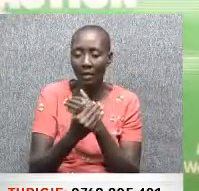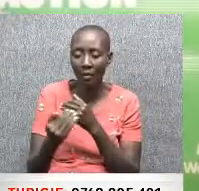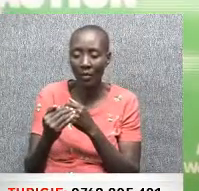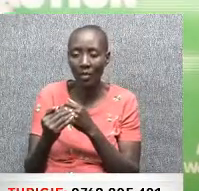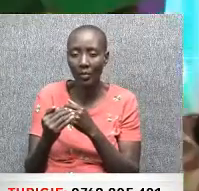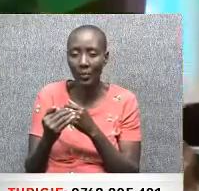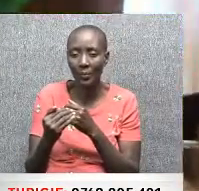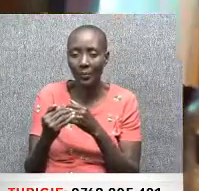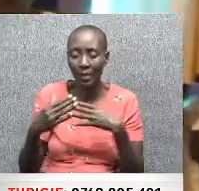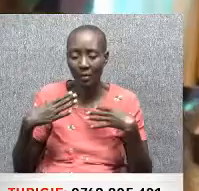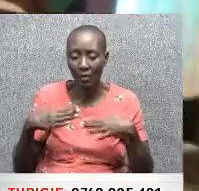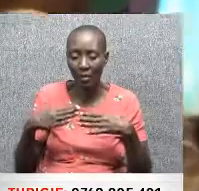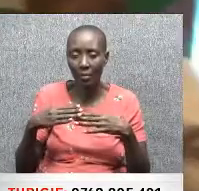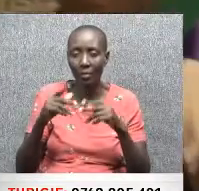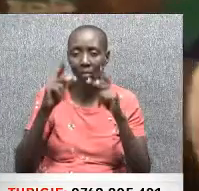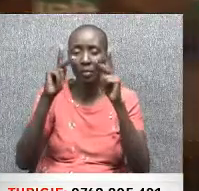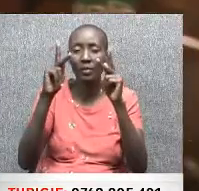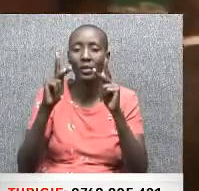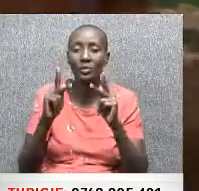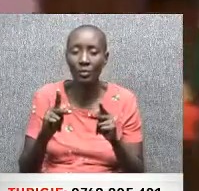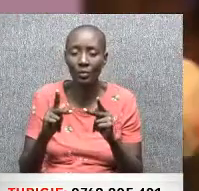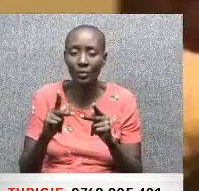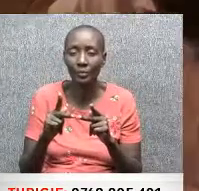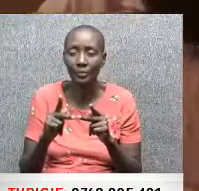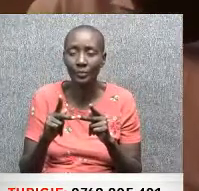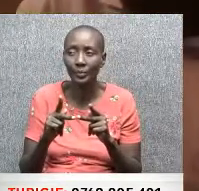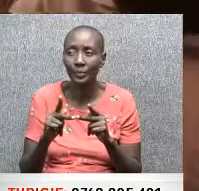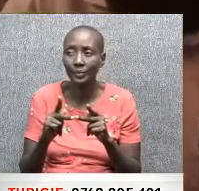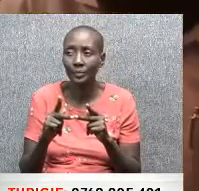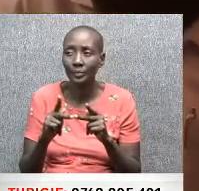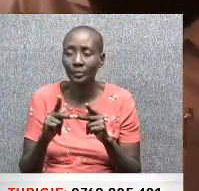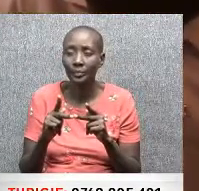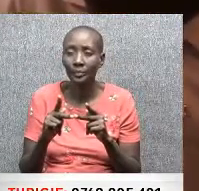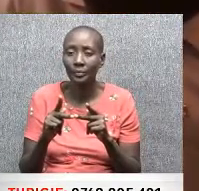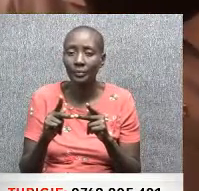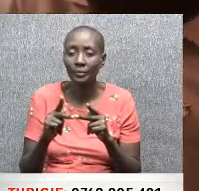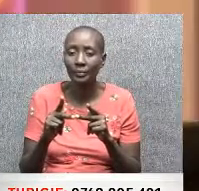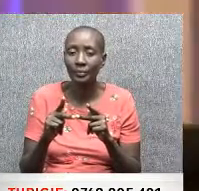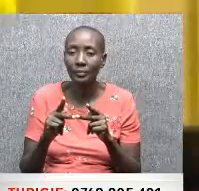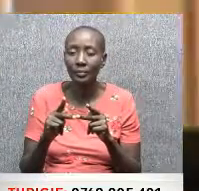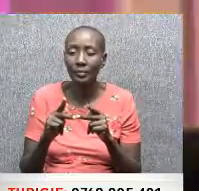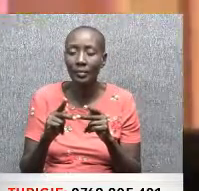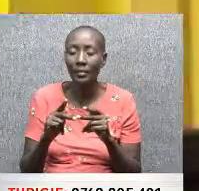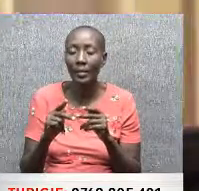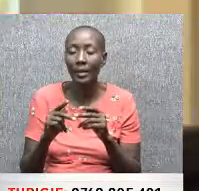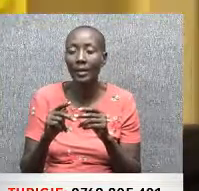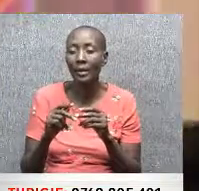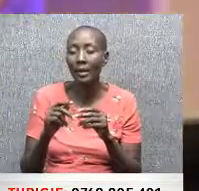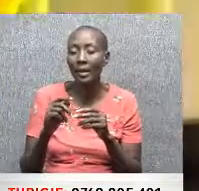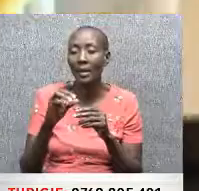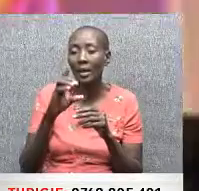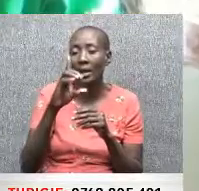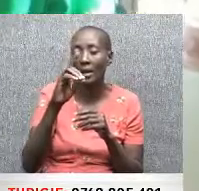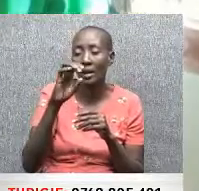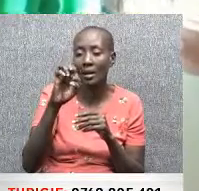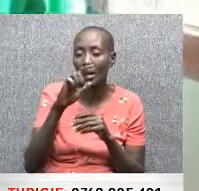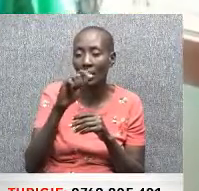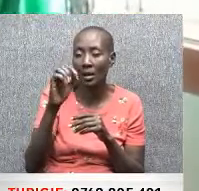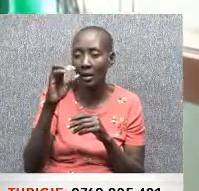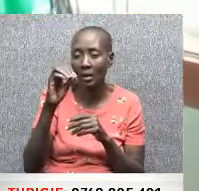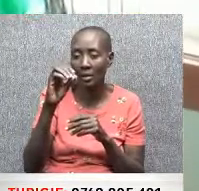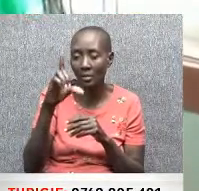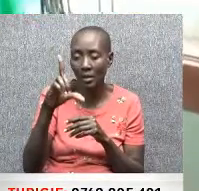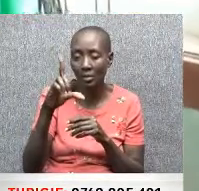County. That's the test. I want you to listen very carefully. Trisa Kinuru, ambaye ni msimamizi wa tawi la kampuni ya Dettol, anasema kuwa mradi